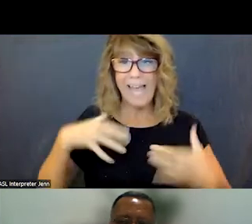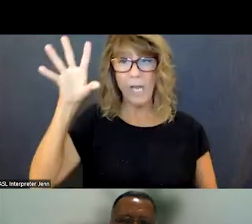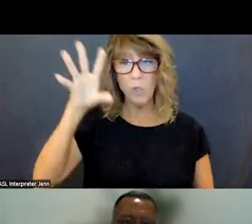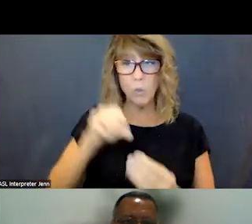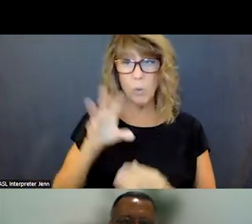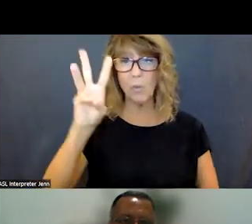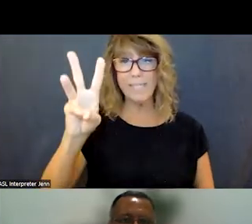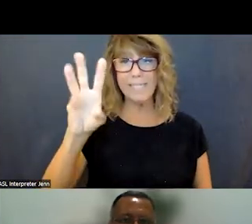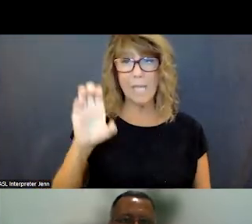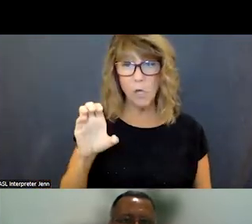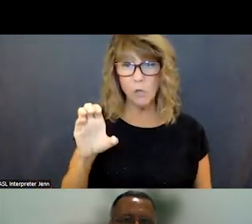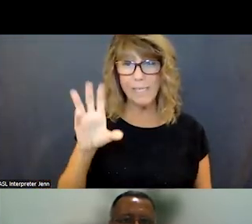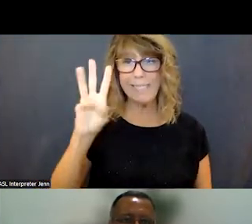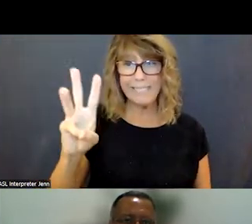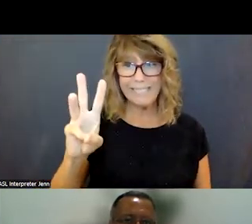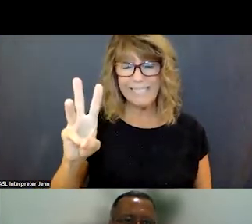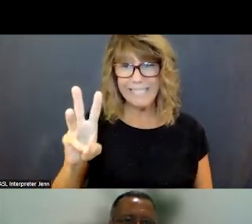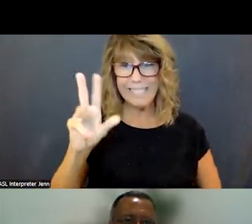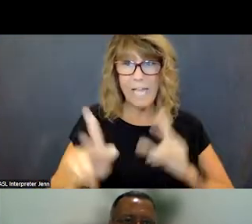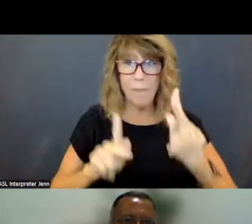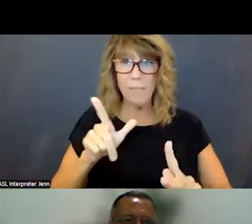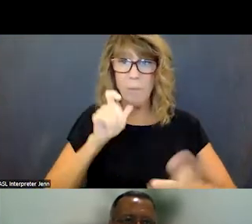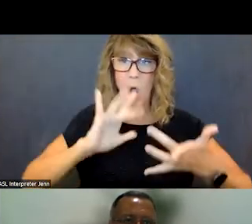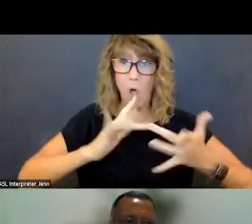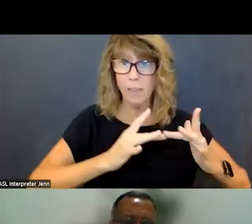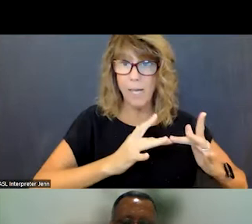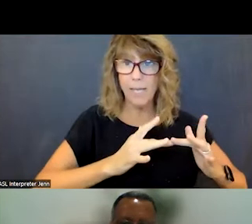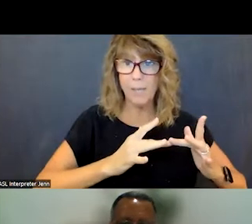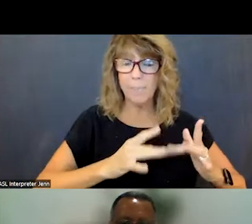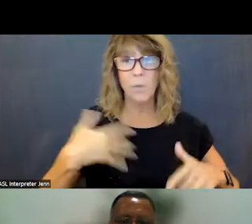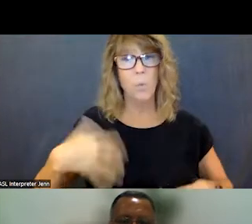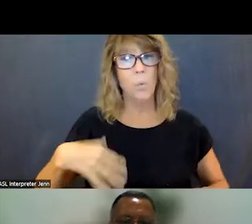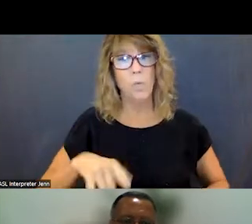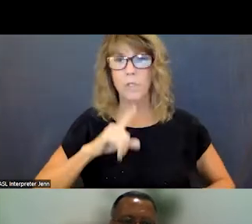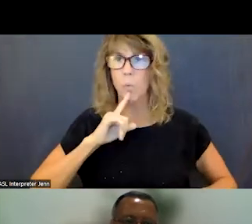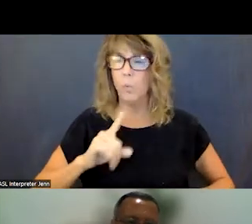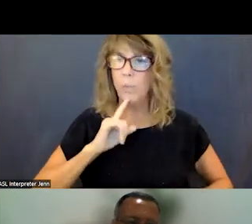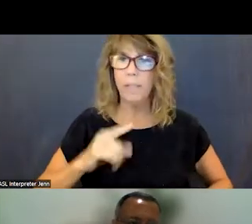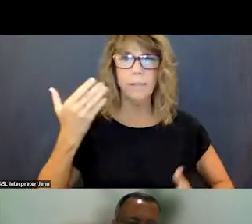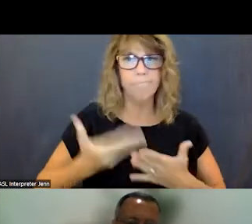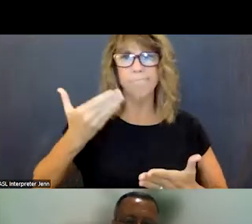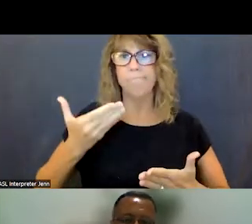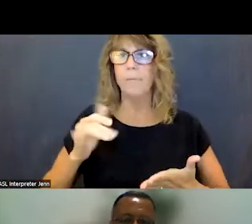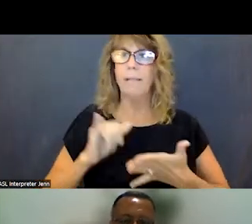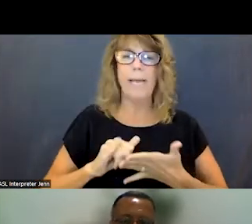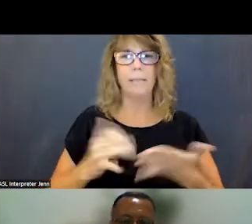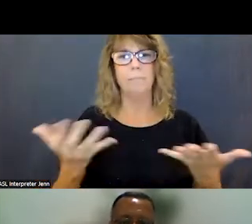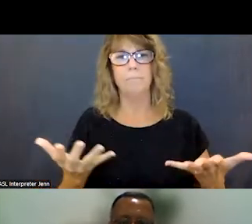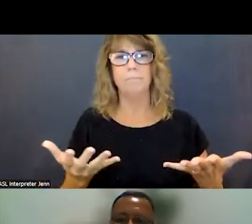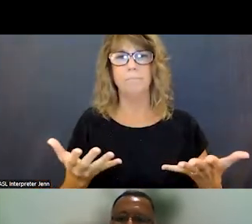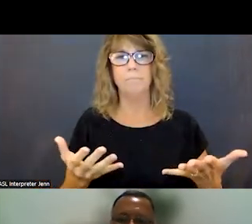of 606 individuals online. So this is really a testimony to, number one,